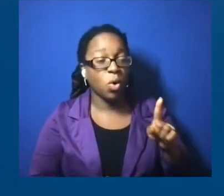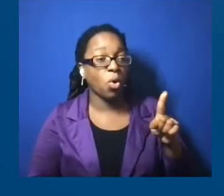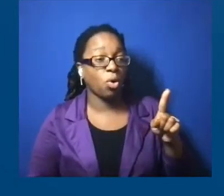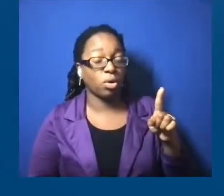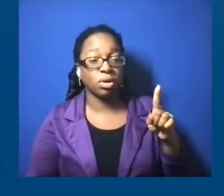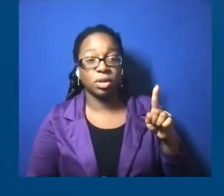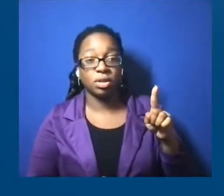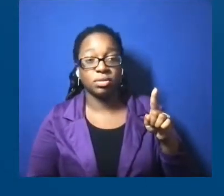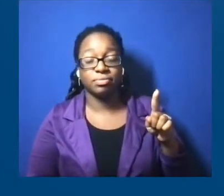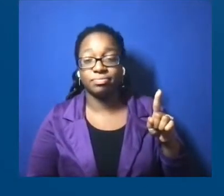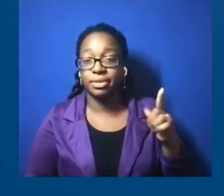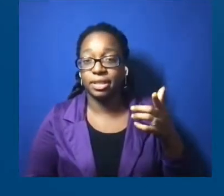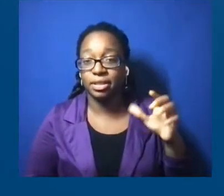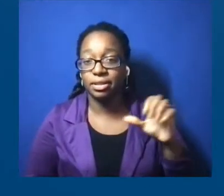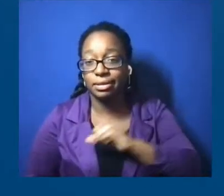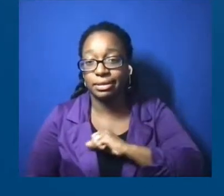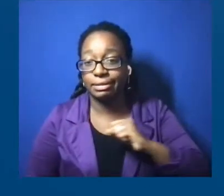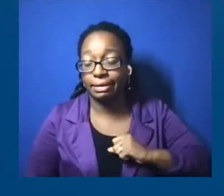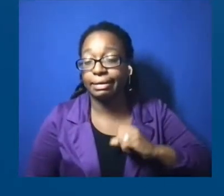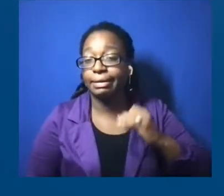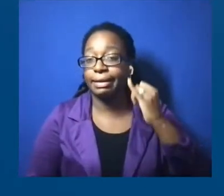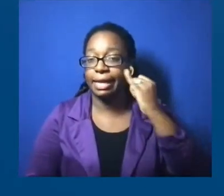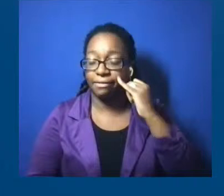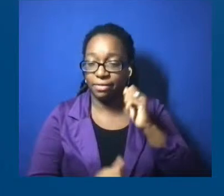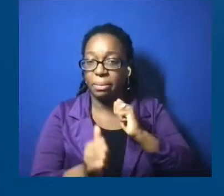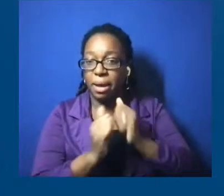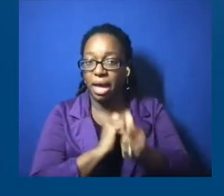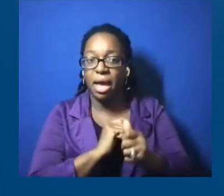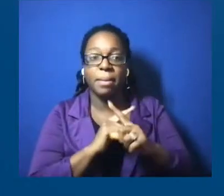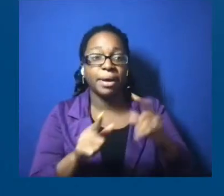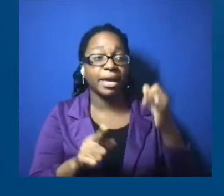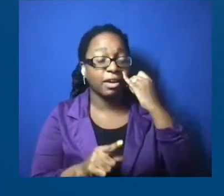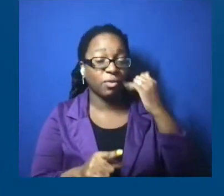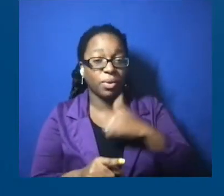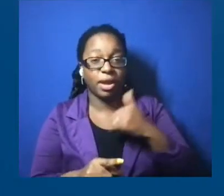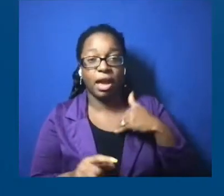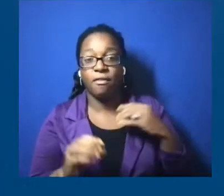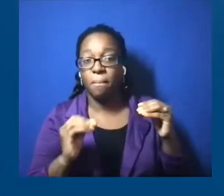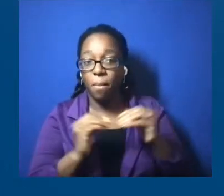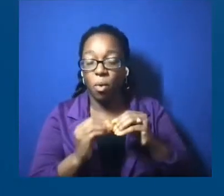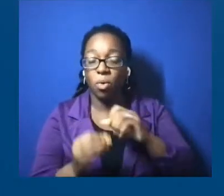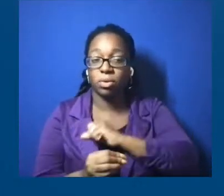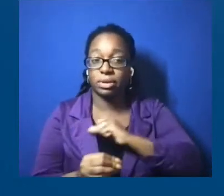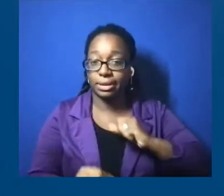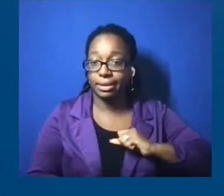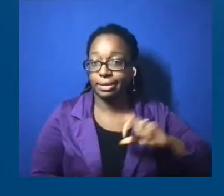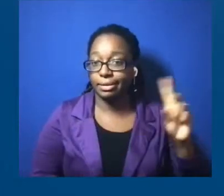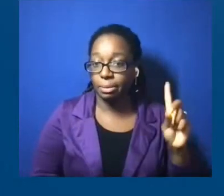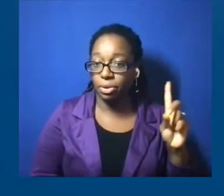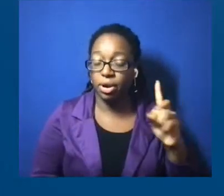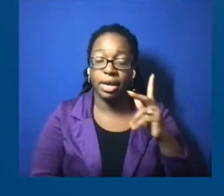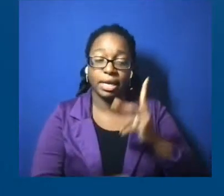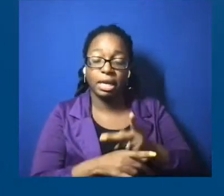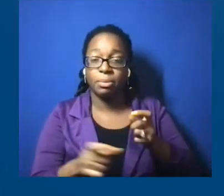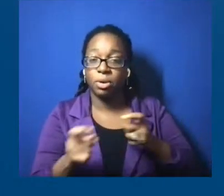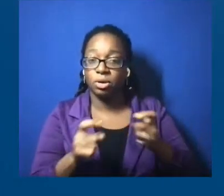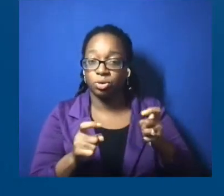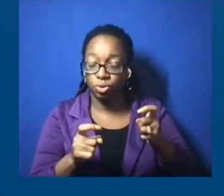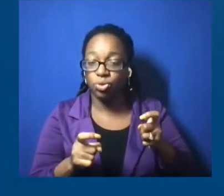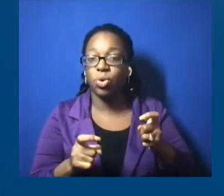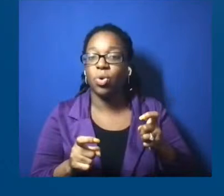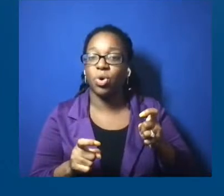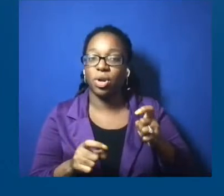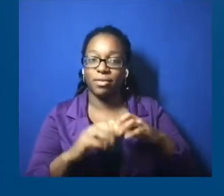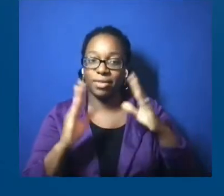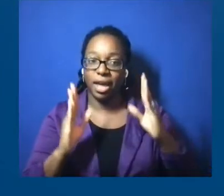but if we elect more Senate Democrats and keep control of the House, we're going to codify Roe v. Wade in